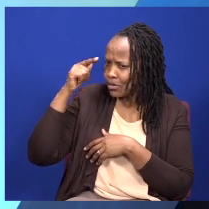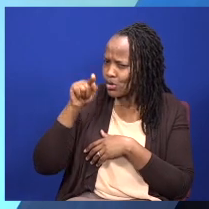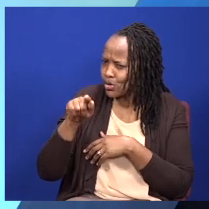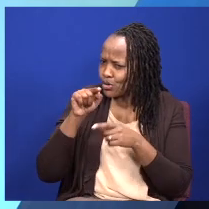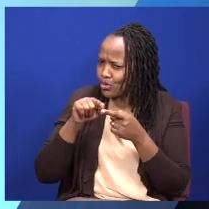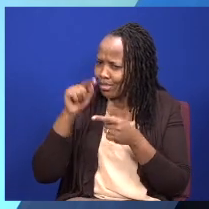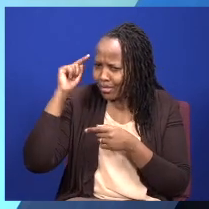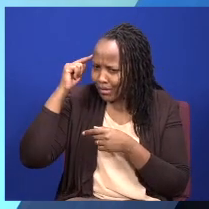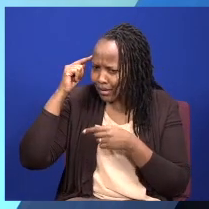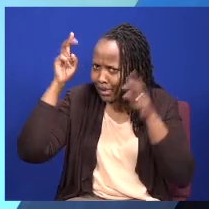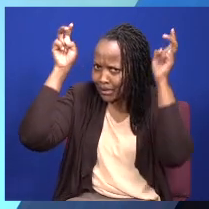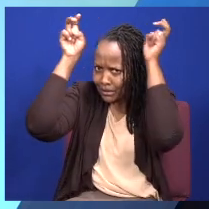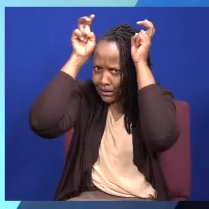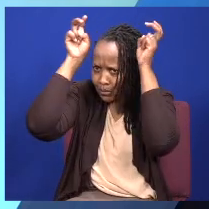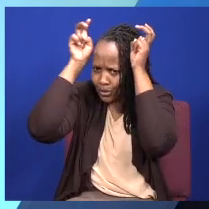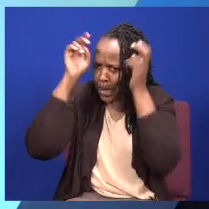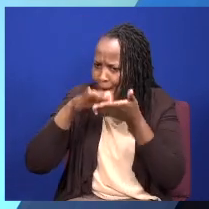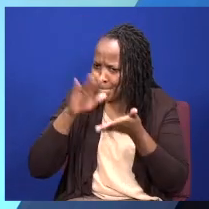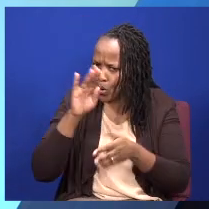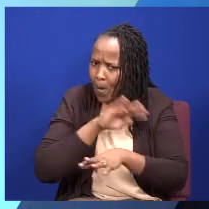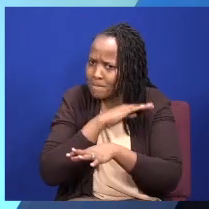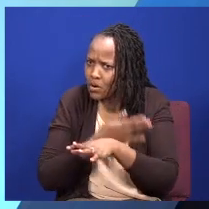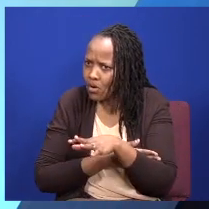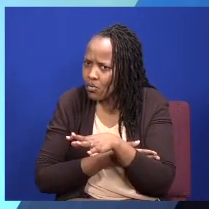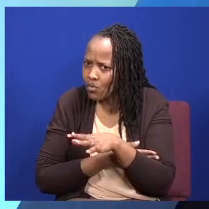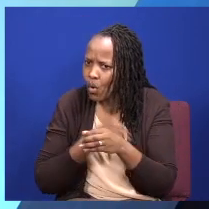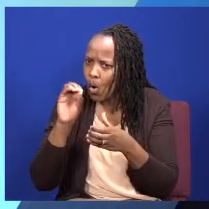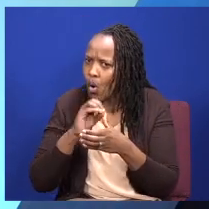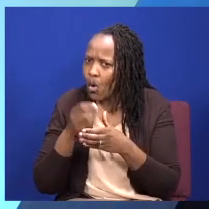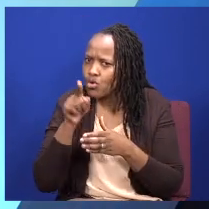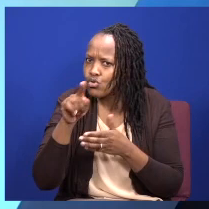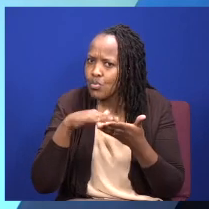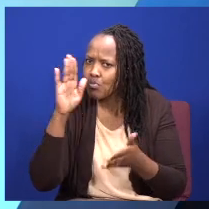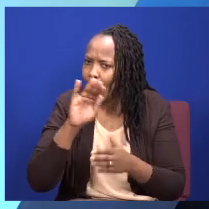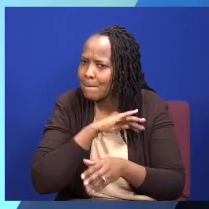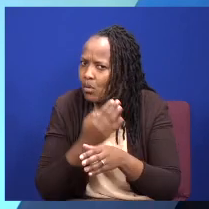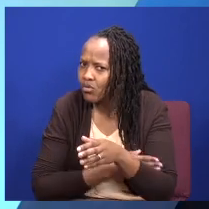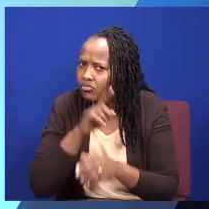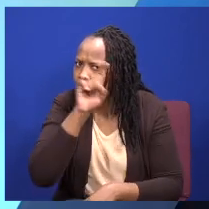think demons are more powerful than you, or are you more powerful than demons?